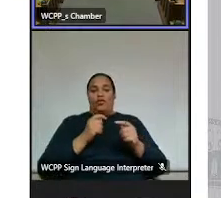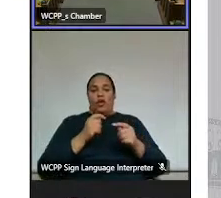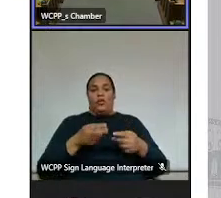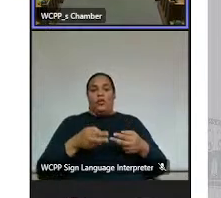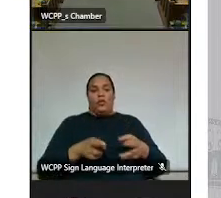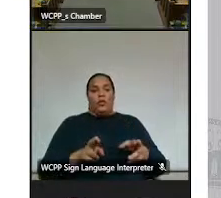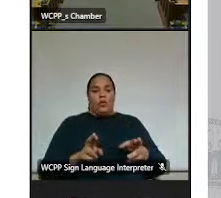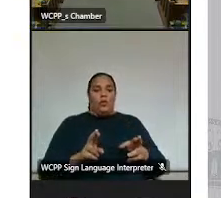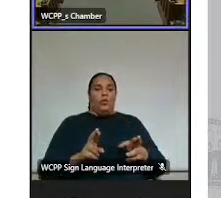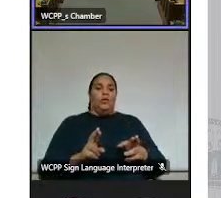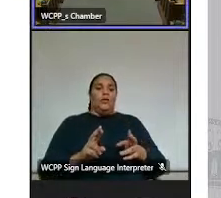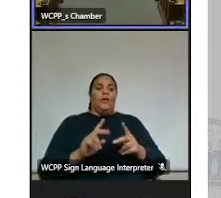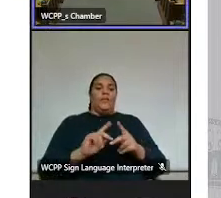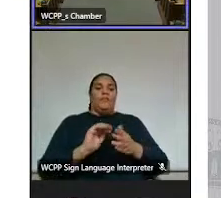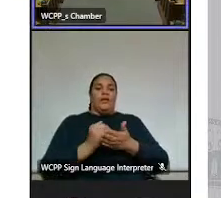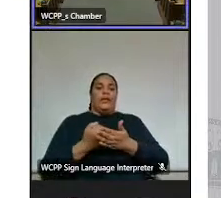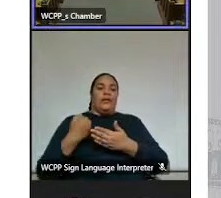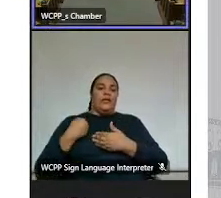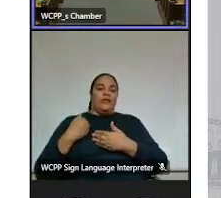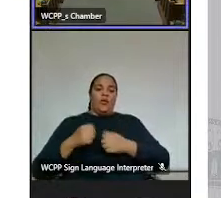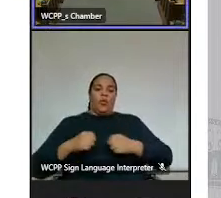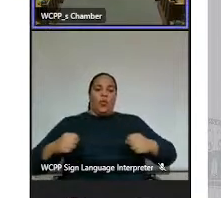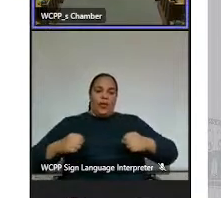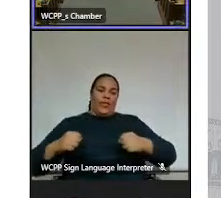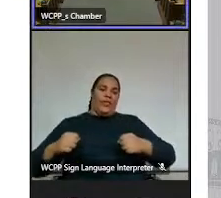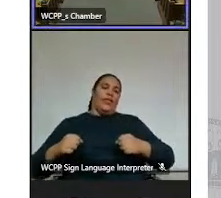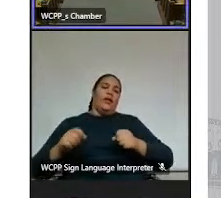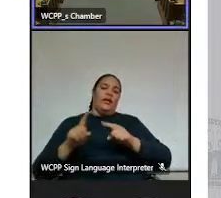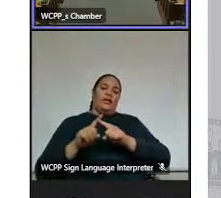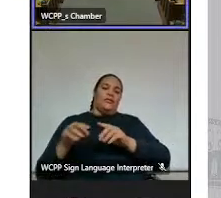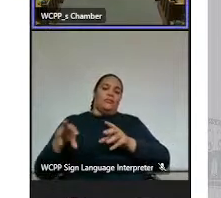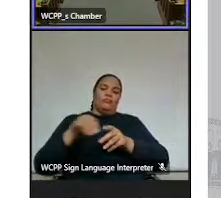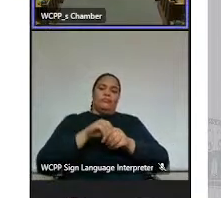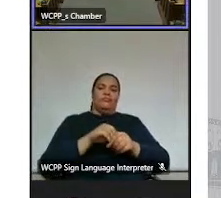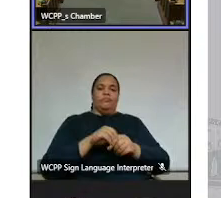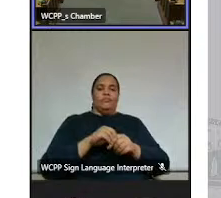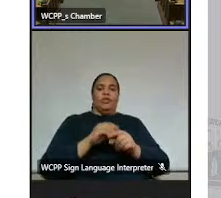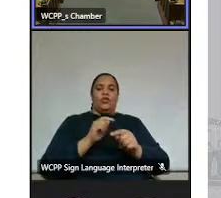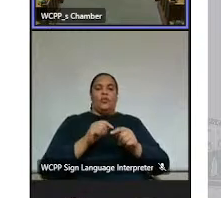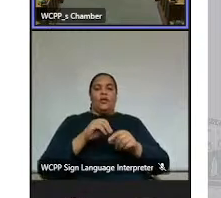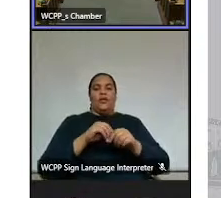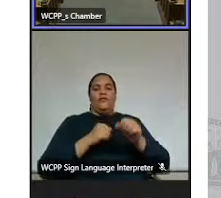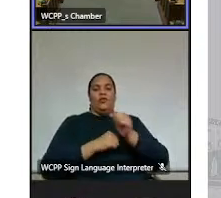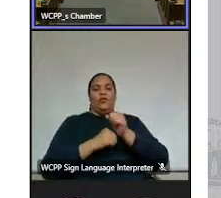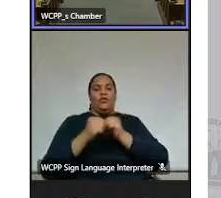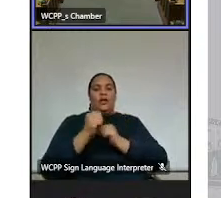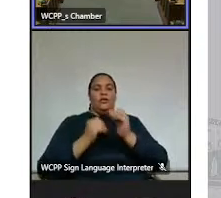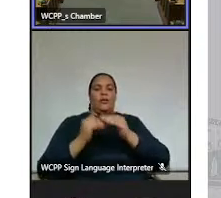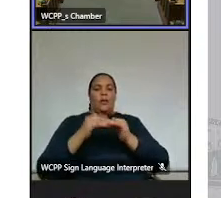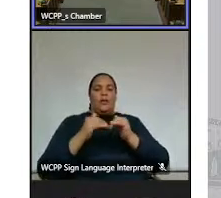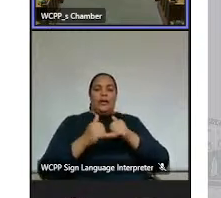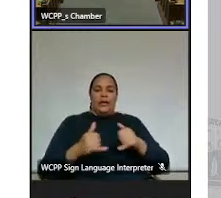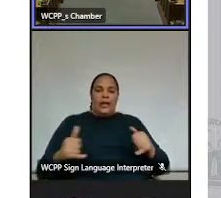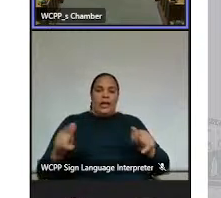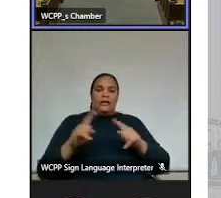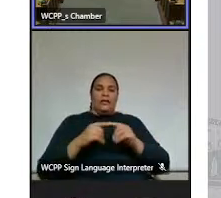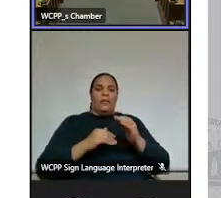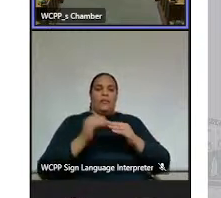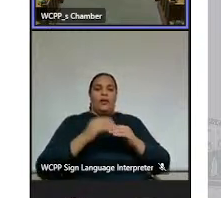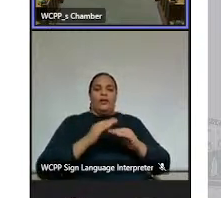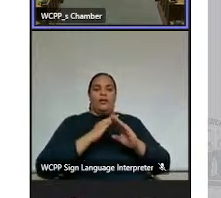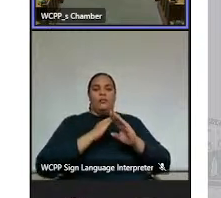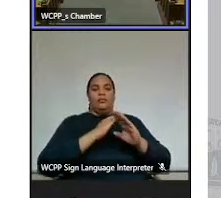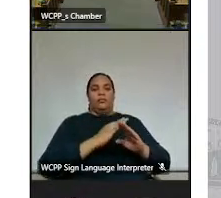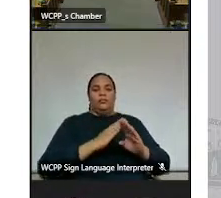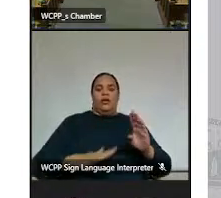roads, reserve widths, ancillary transport infrastructure, building lines and building restriction